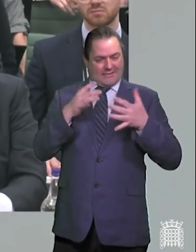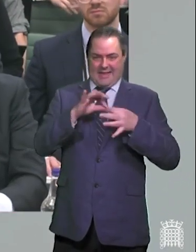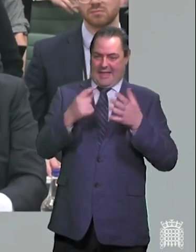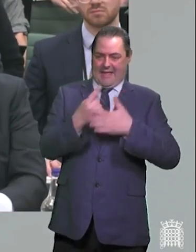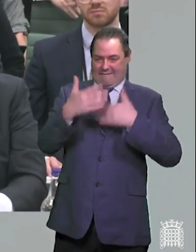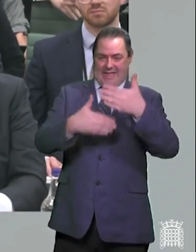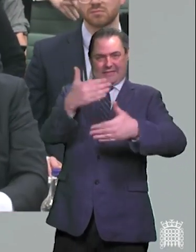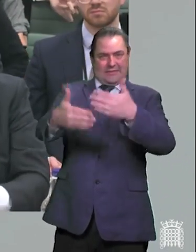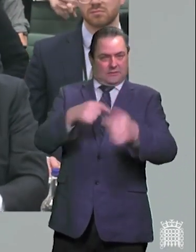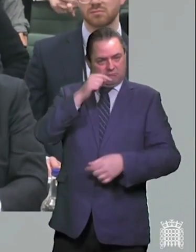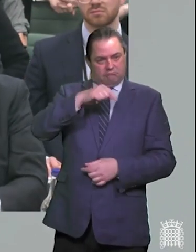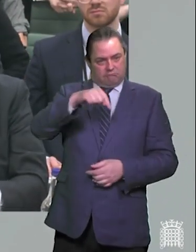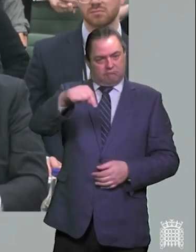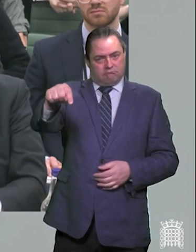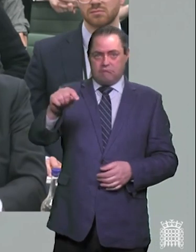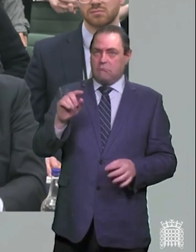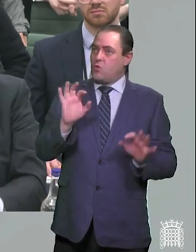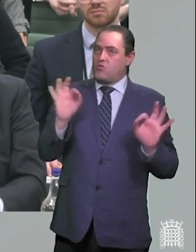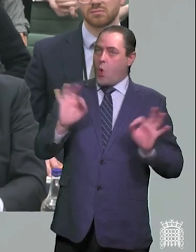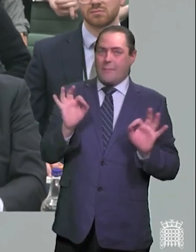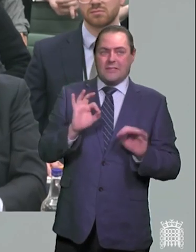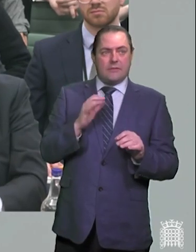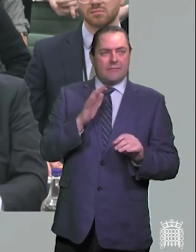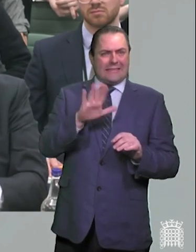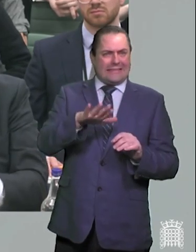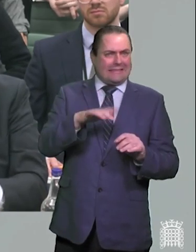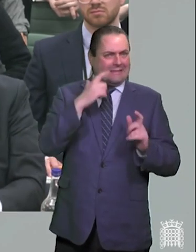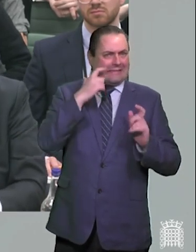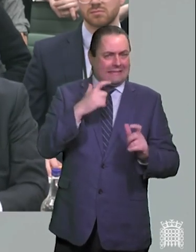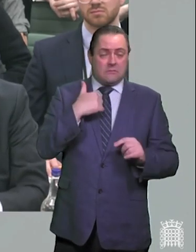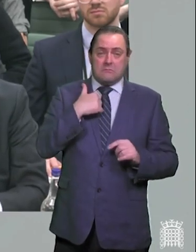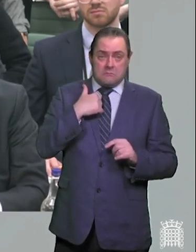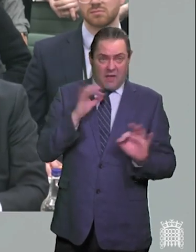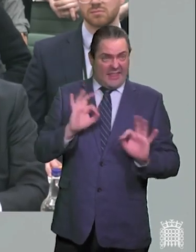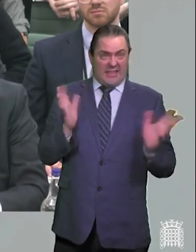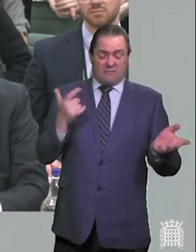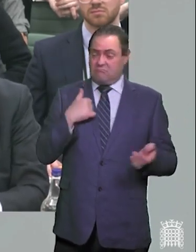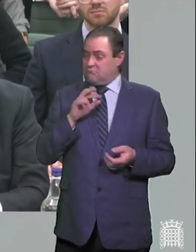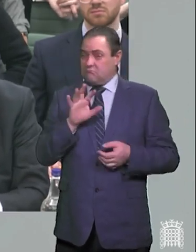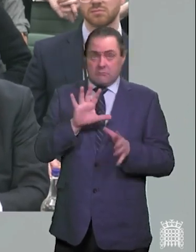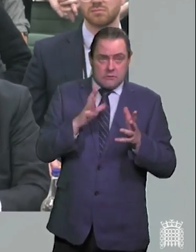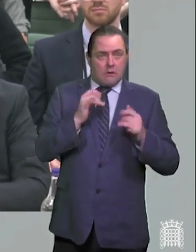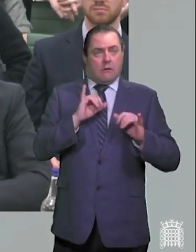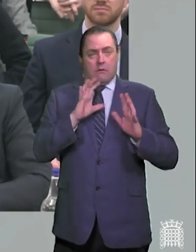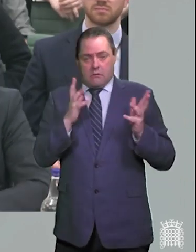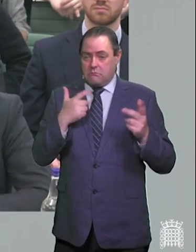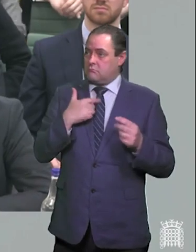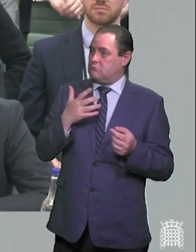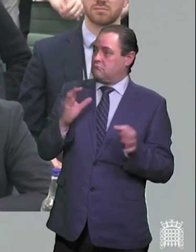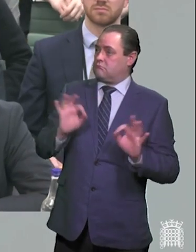events as they were happening. Nobody raised with me or had any concern before I stood up